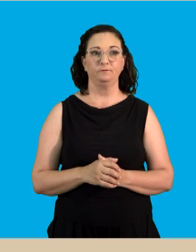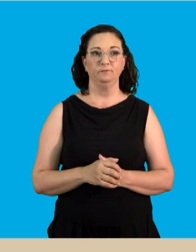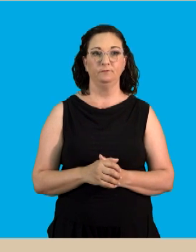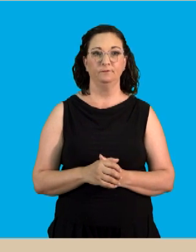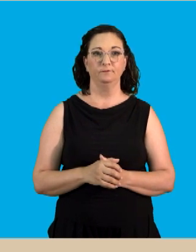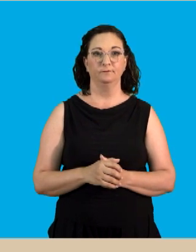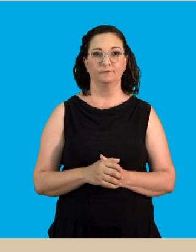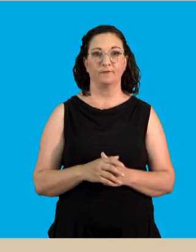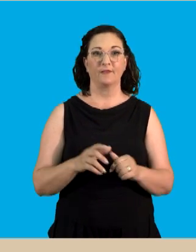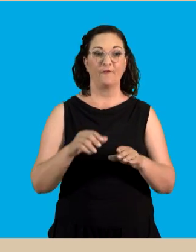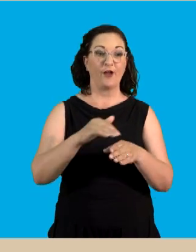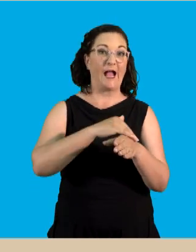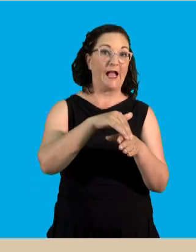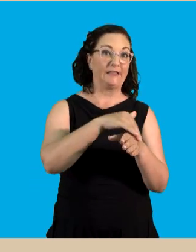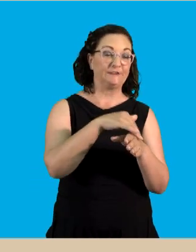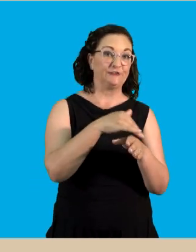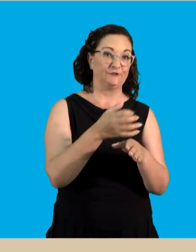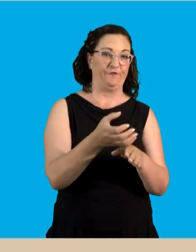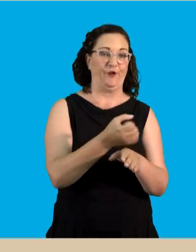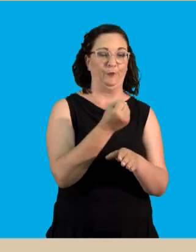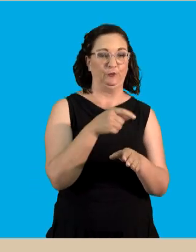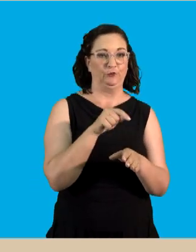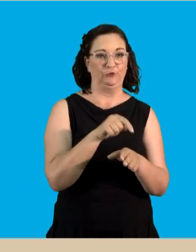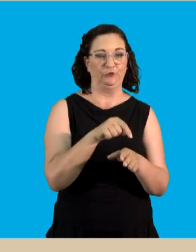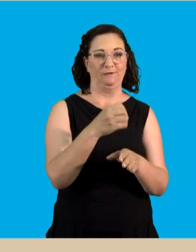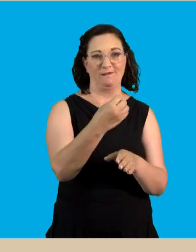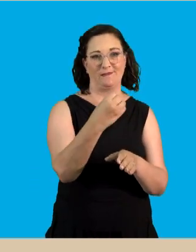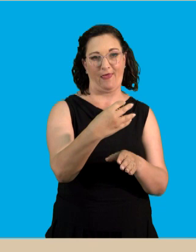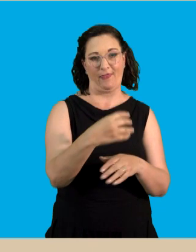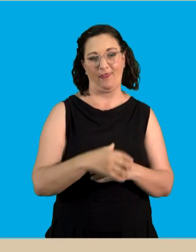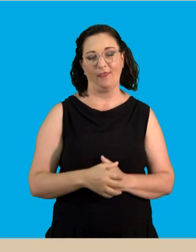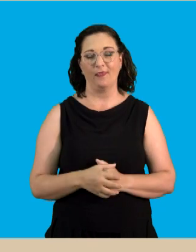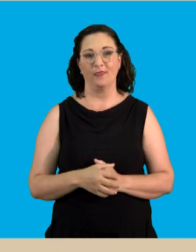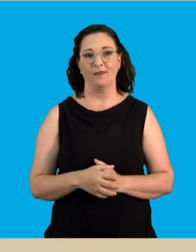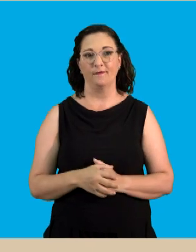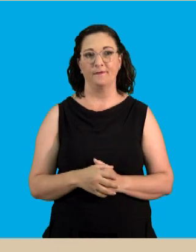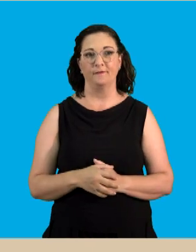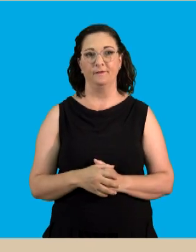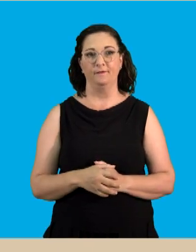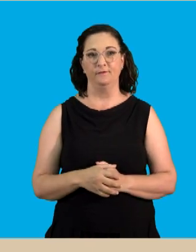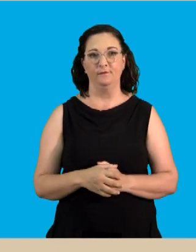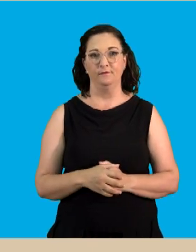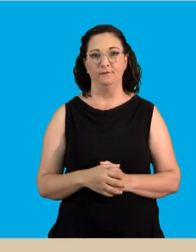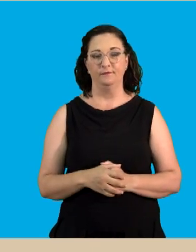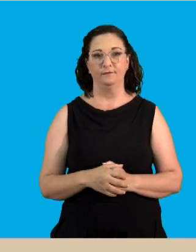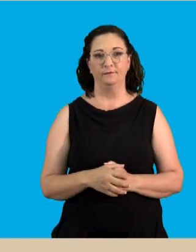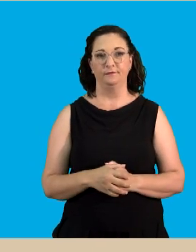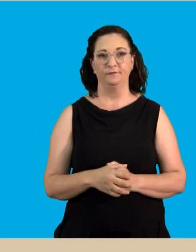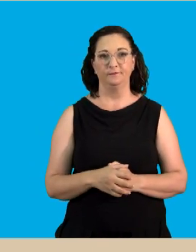is found at the edge of one